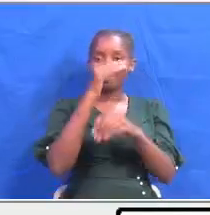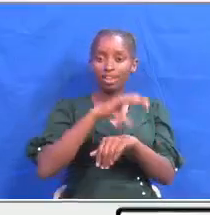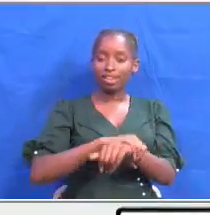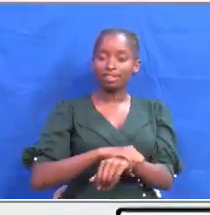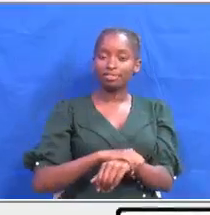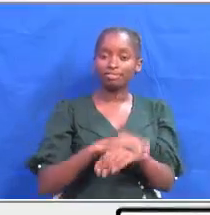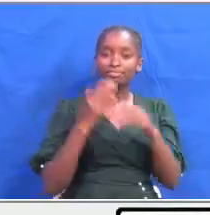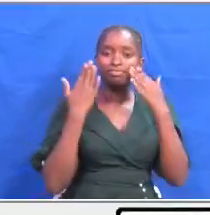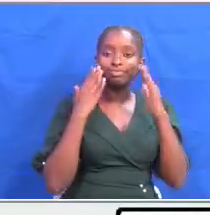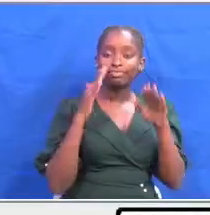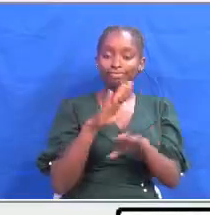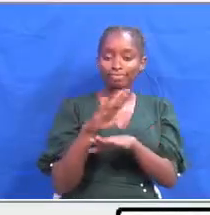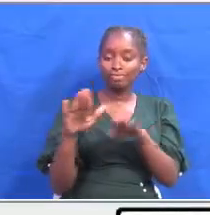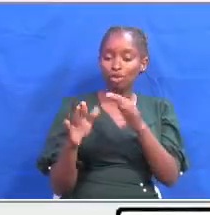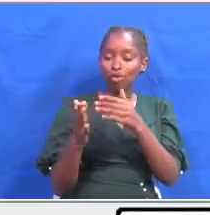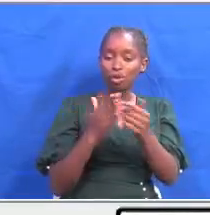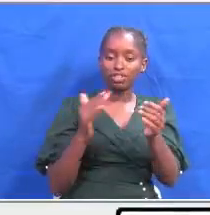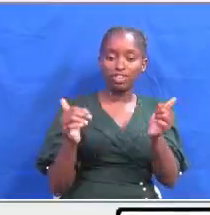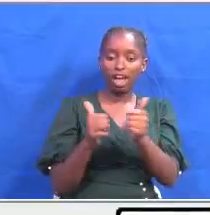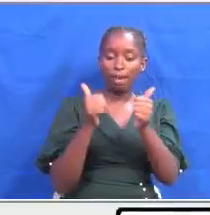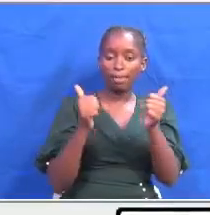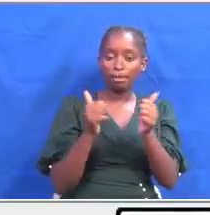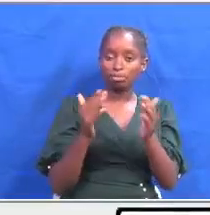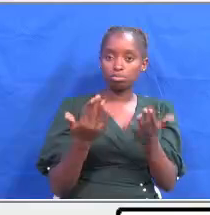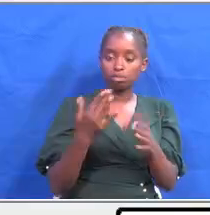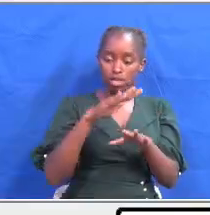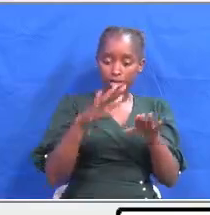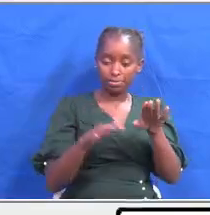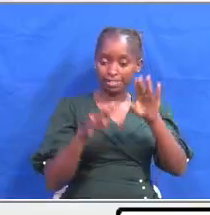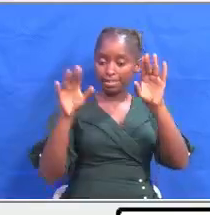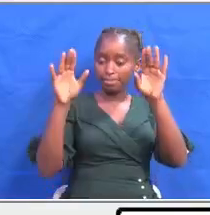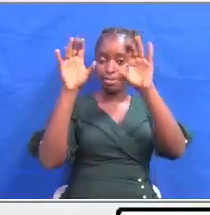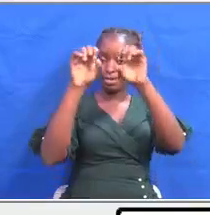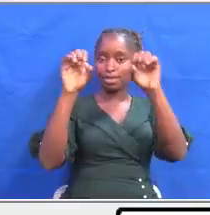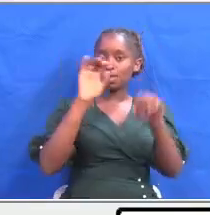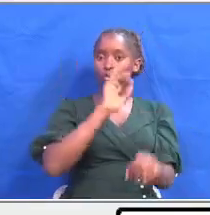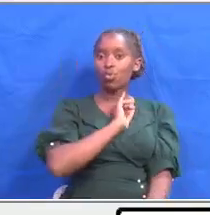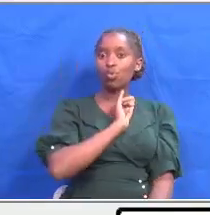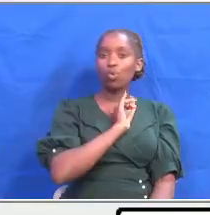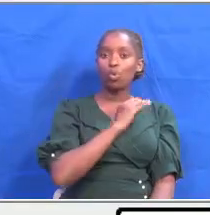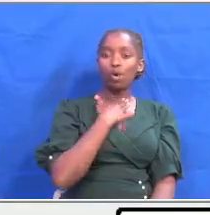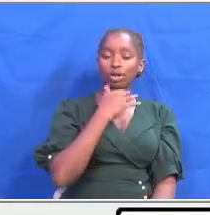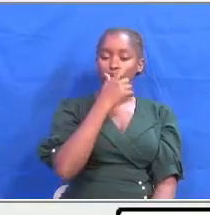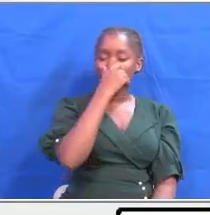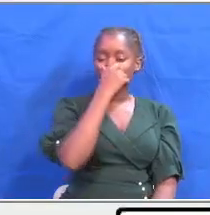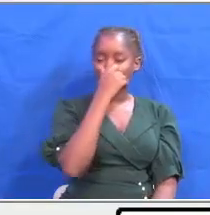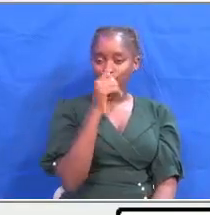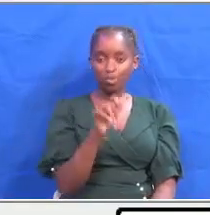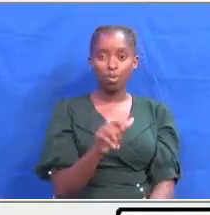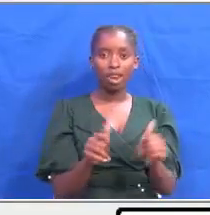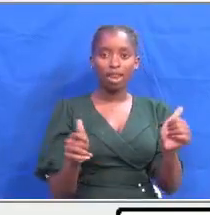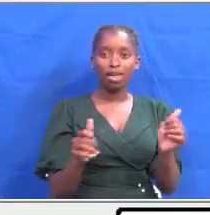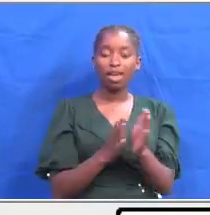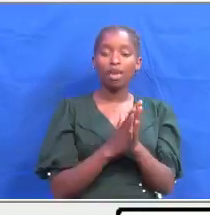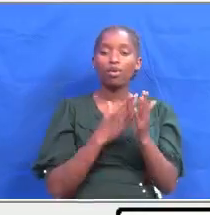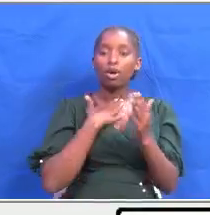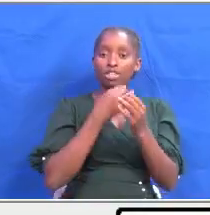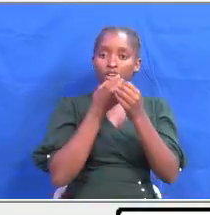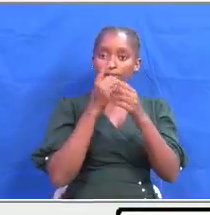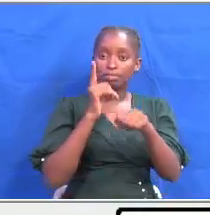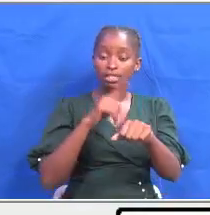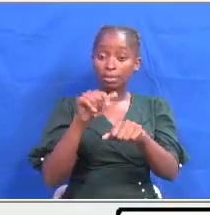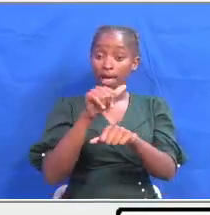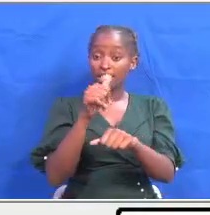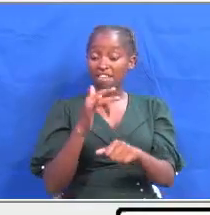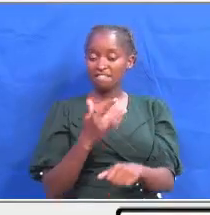finalized everything, whatever happens to my deputy president, I want to wish him well. Okay. And I want to tell him, sometimes you might